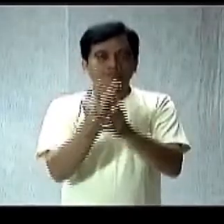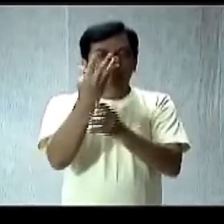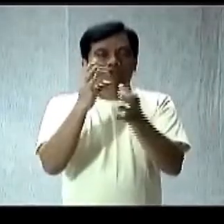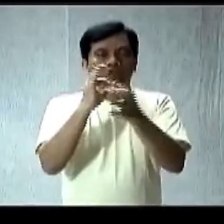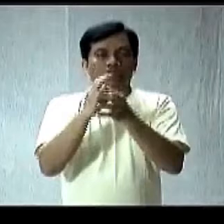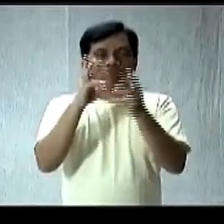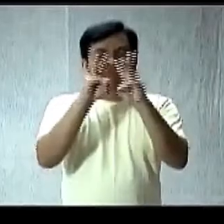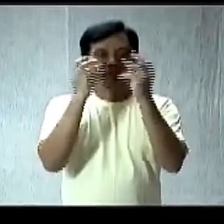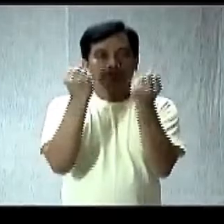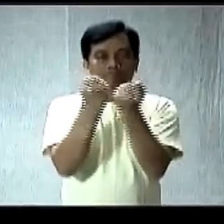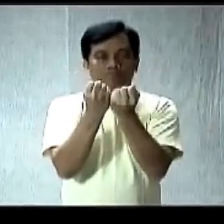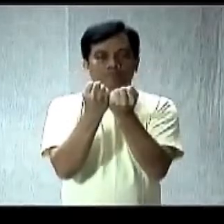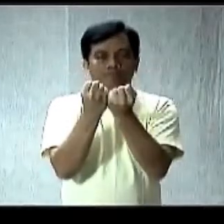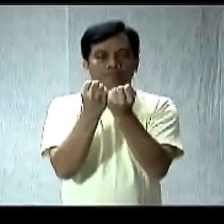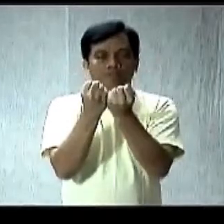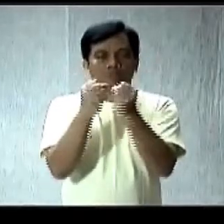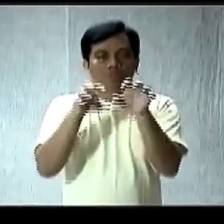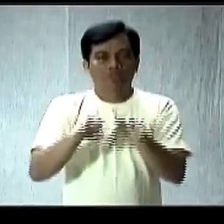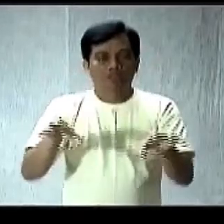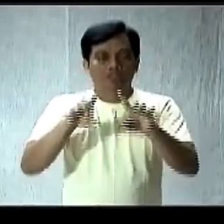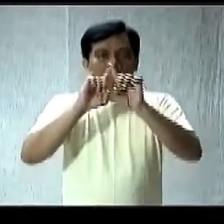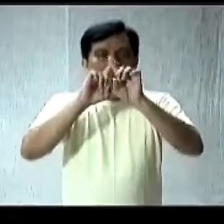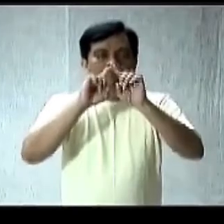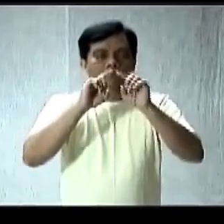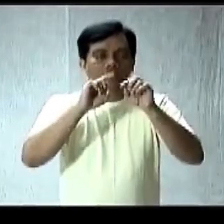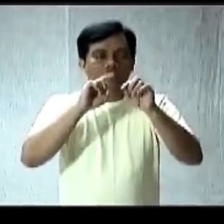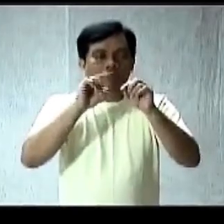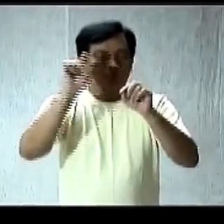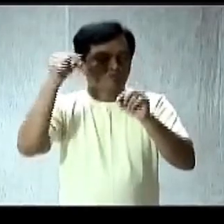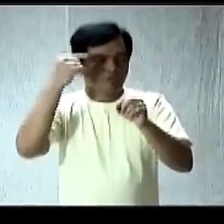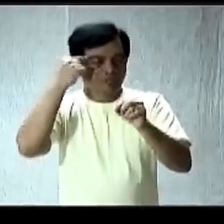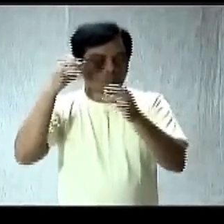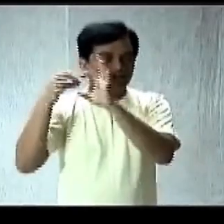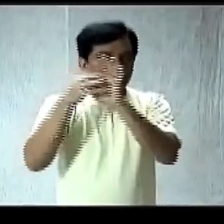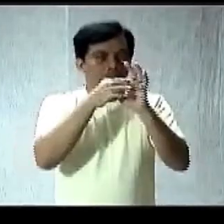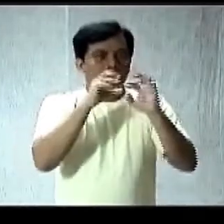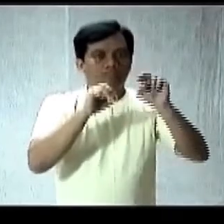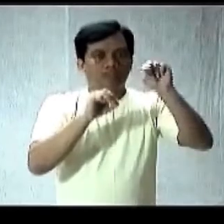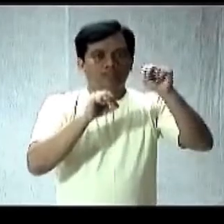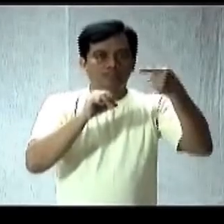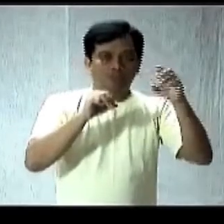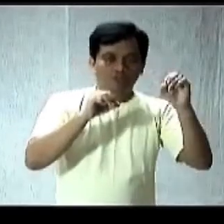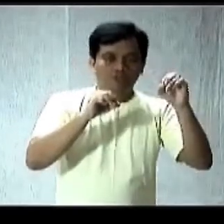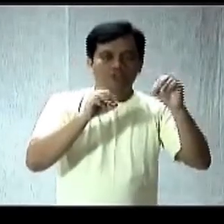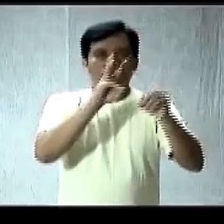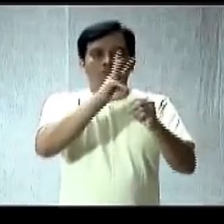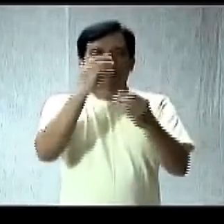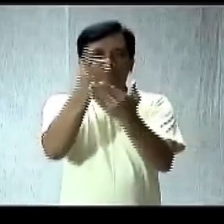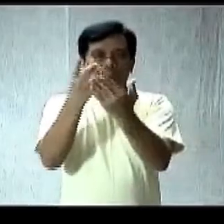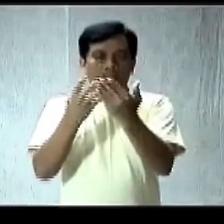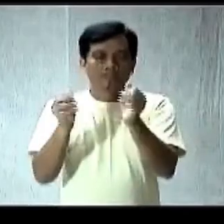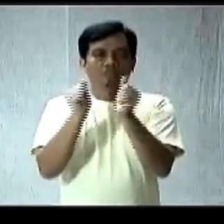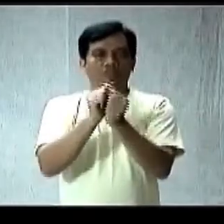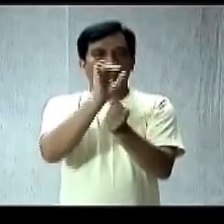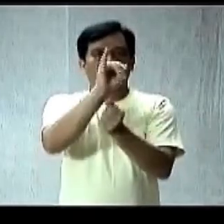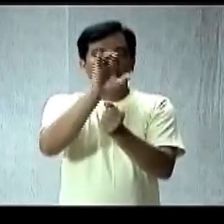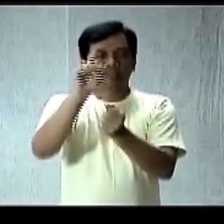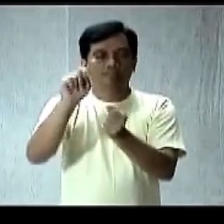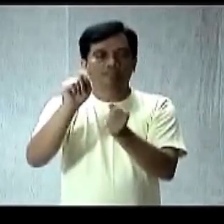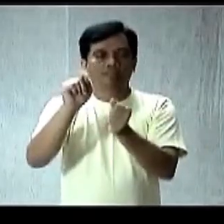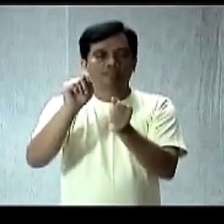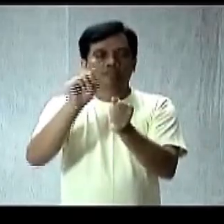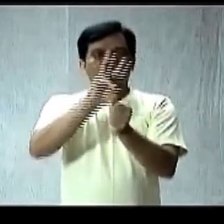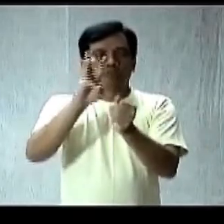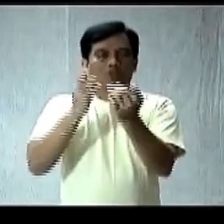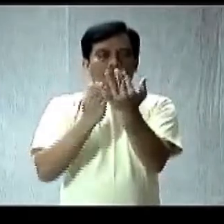of this workshop series and collaborative efforts between the government and NGOs, web designers with ICT and